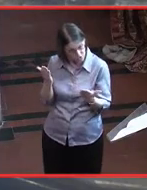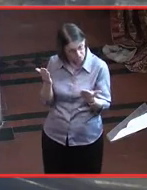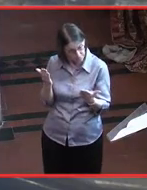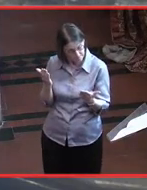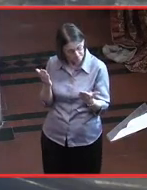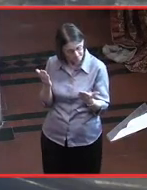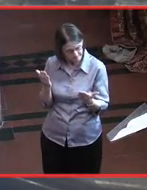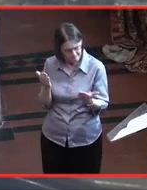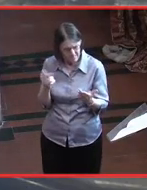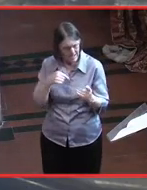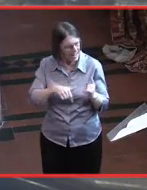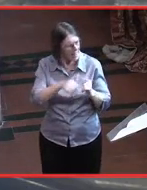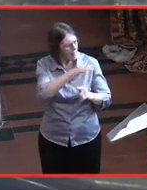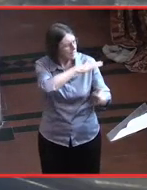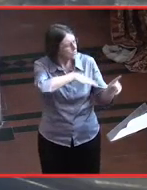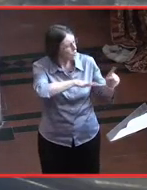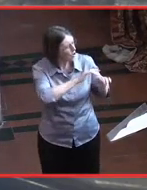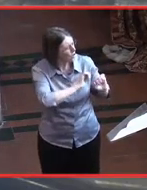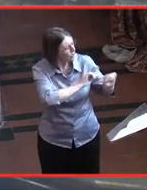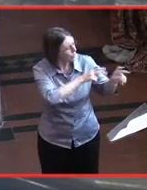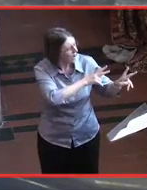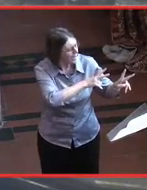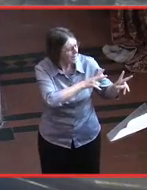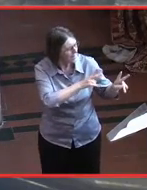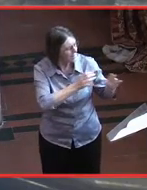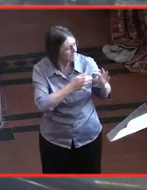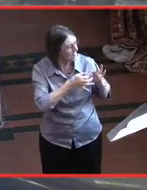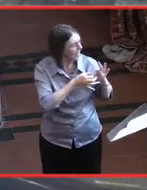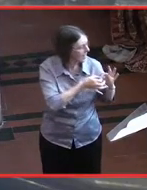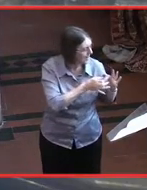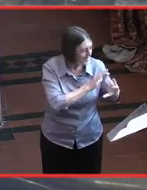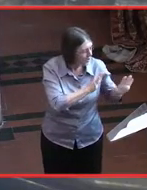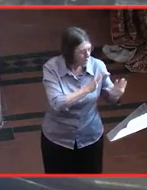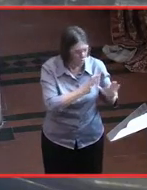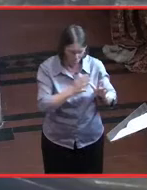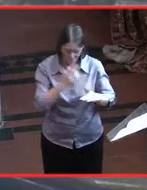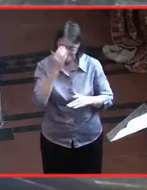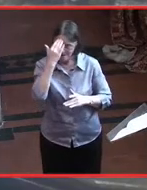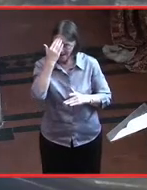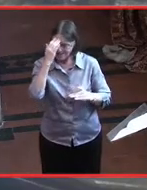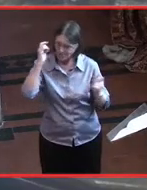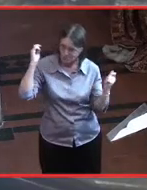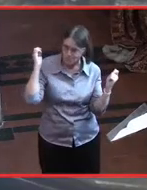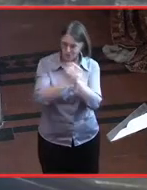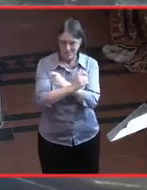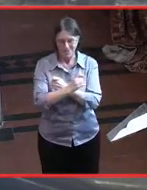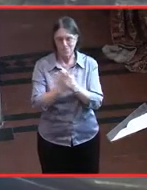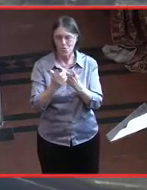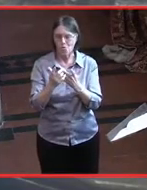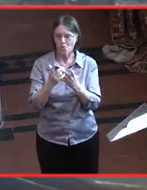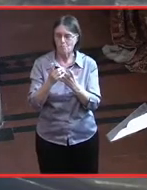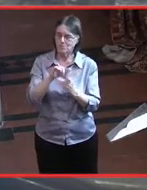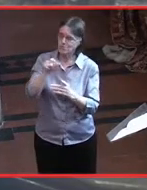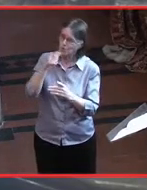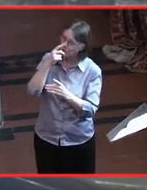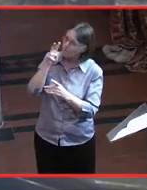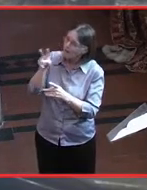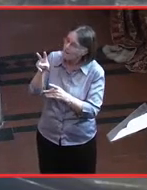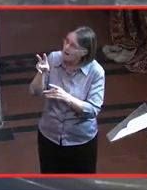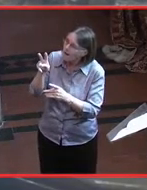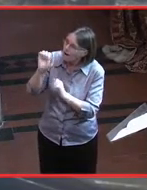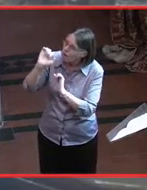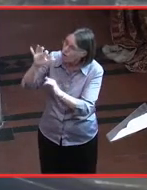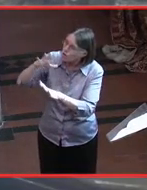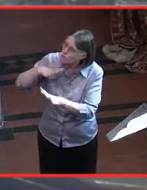this world, but be transformed by the renewing of your minds, so that you may discern what is the will of God, what